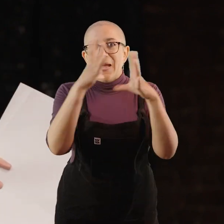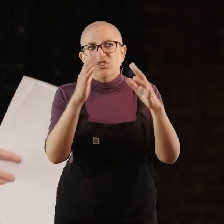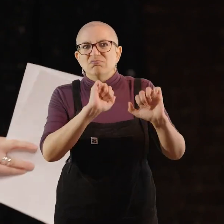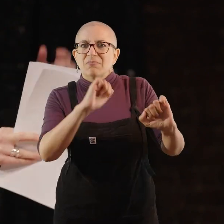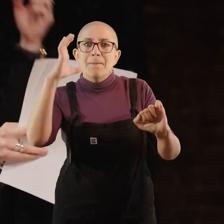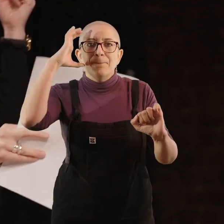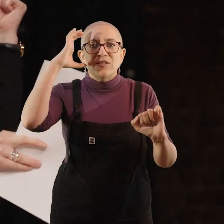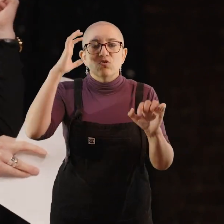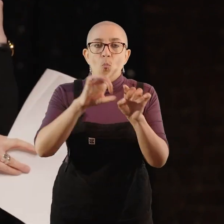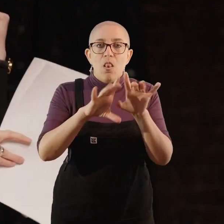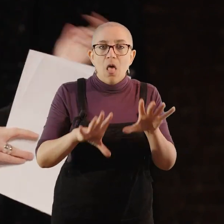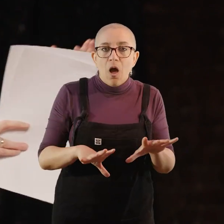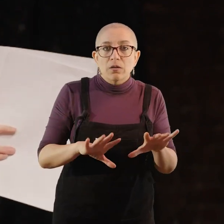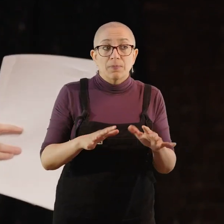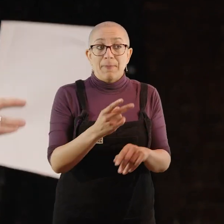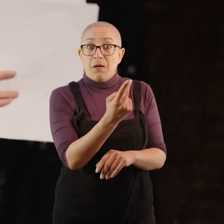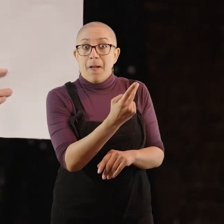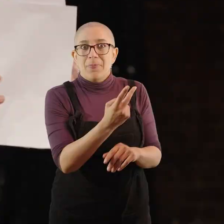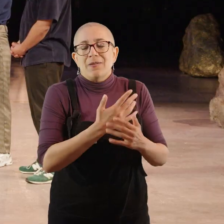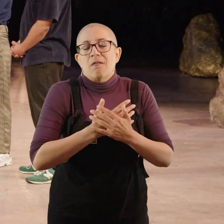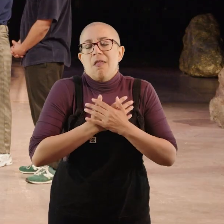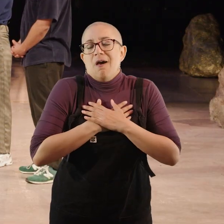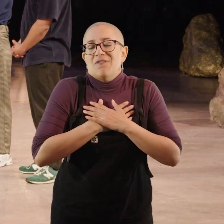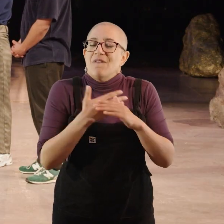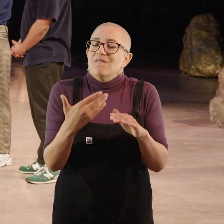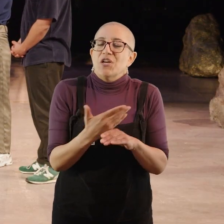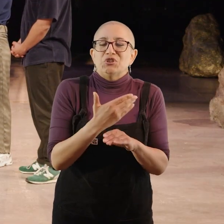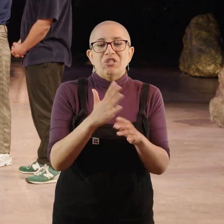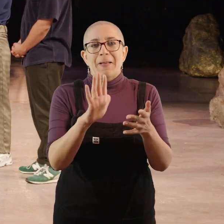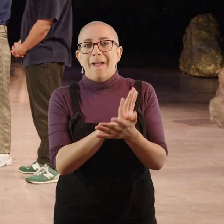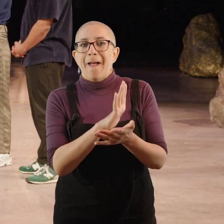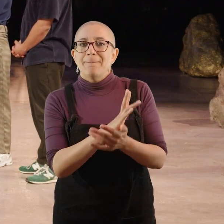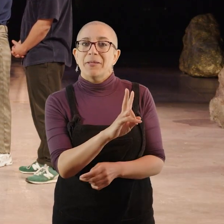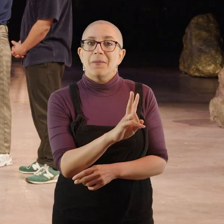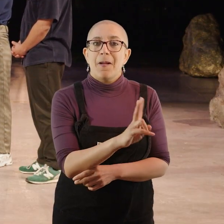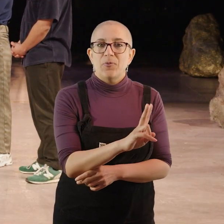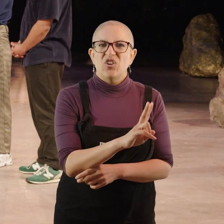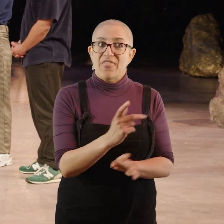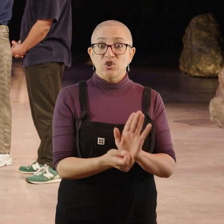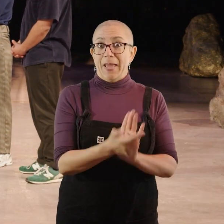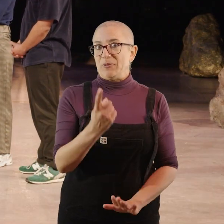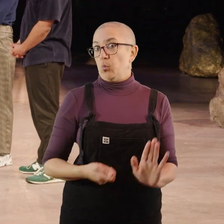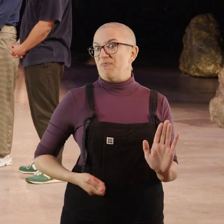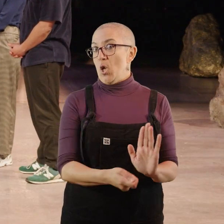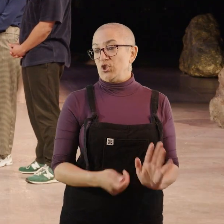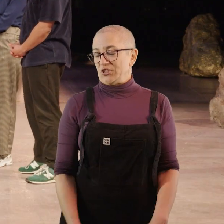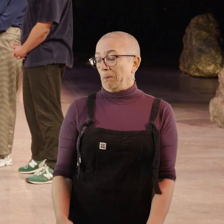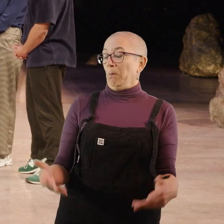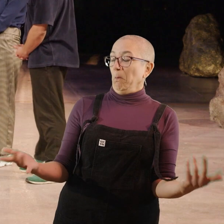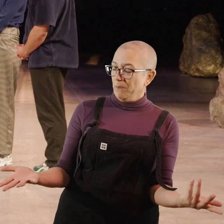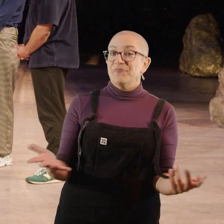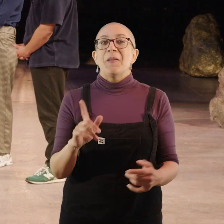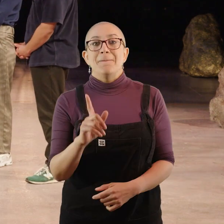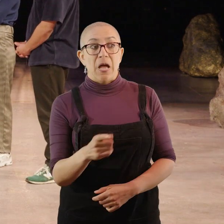might be like. And if they are a couple that are in love, they're a functioning, happy couple, they just so happen to have done this terrible thing. Yeah. But let's play